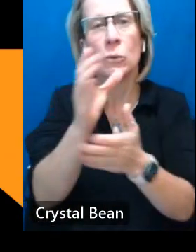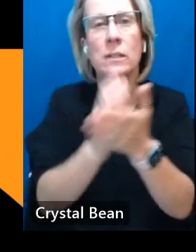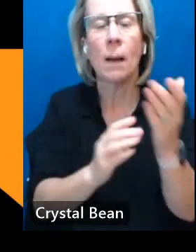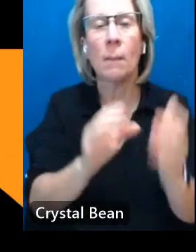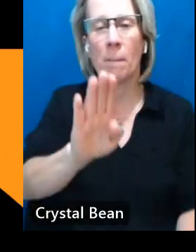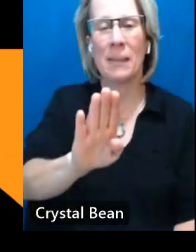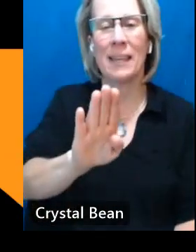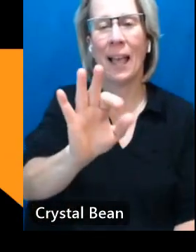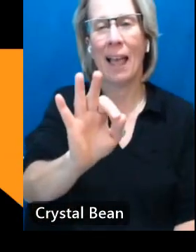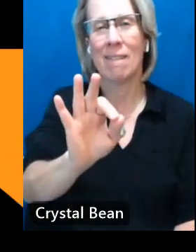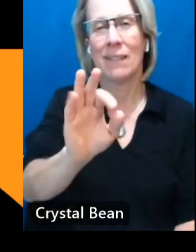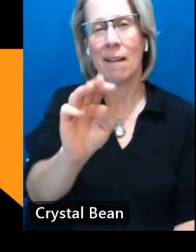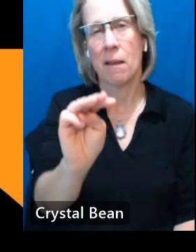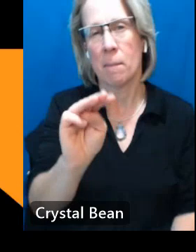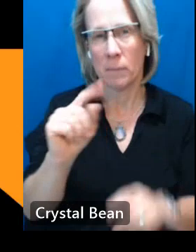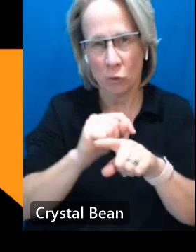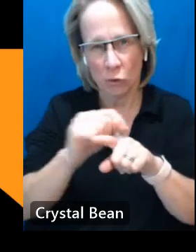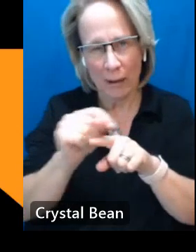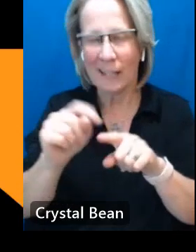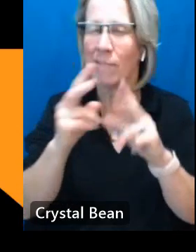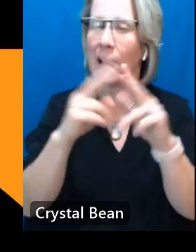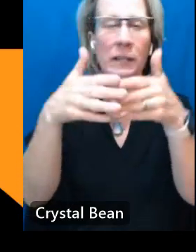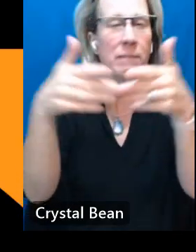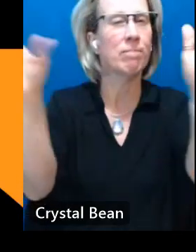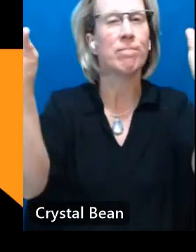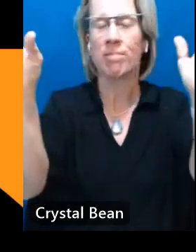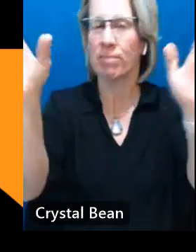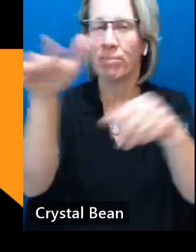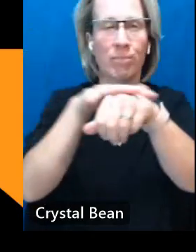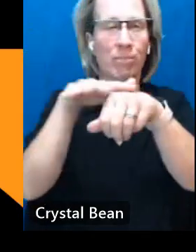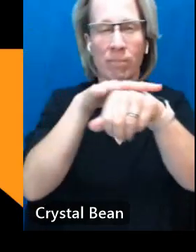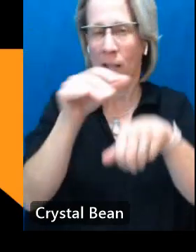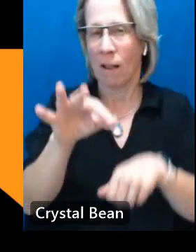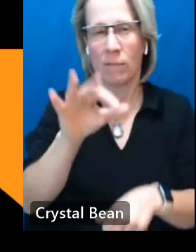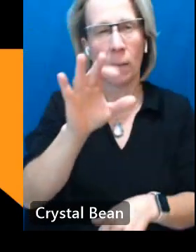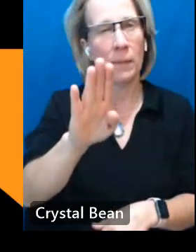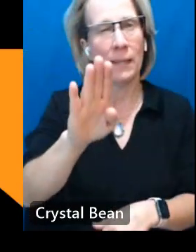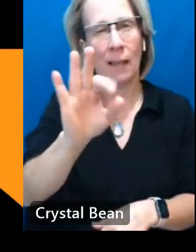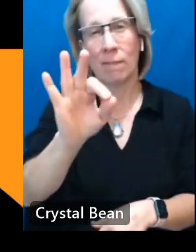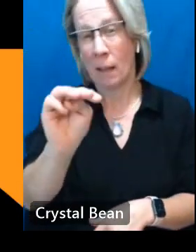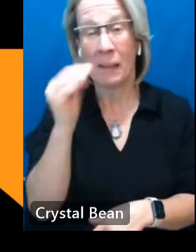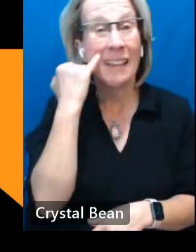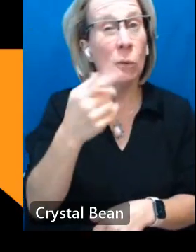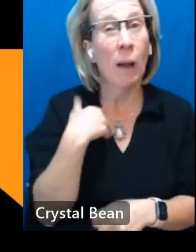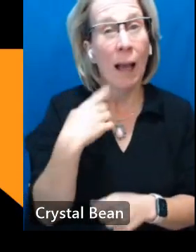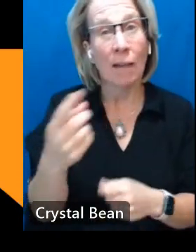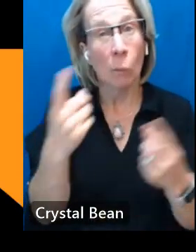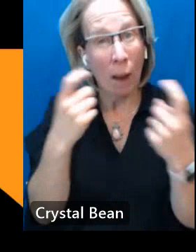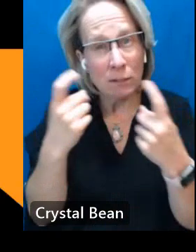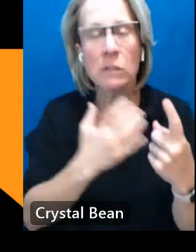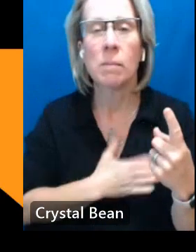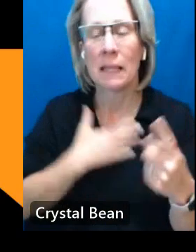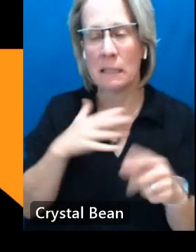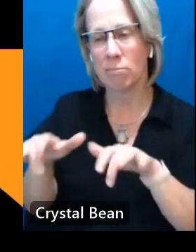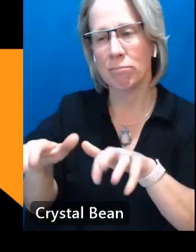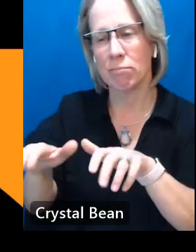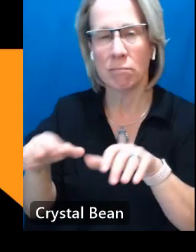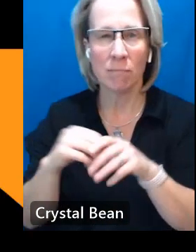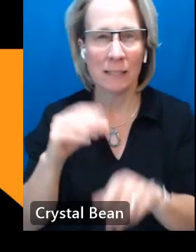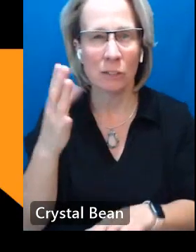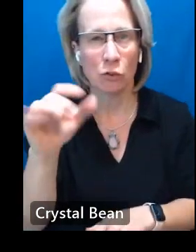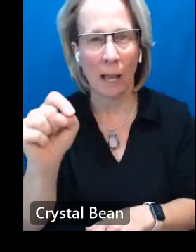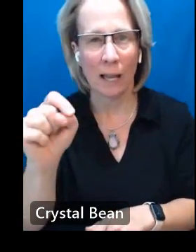brief overview of BFM. So again, if you have any questions, please type them in chat, and we'll be sure to answer them as